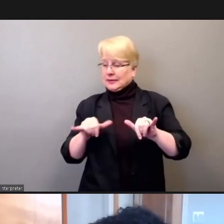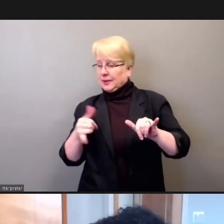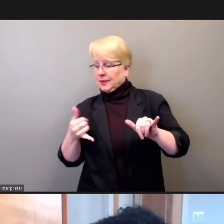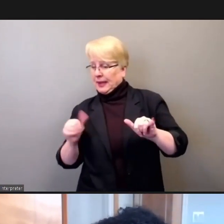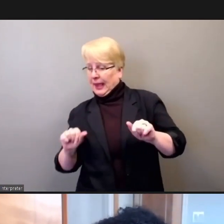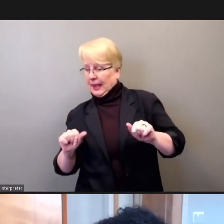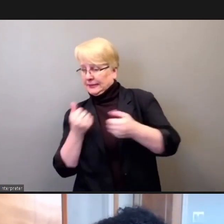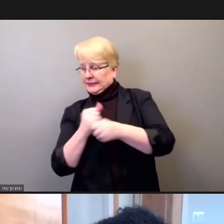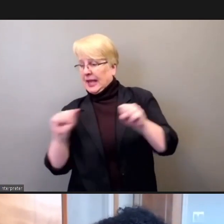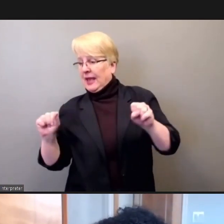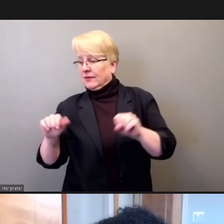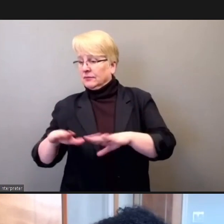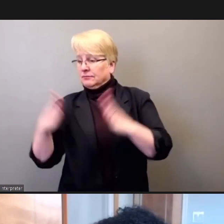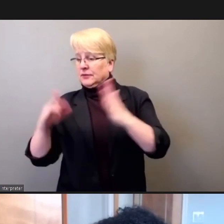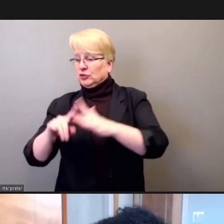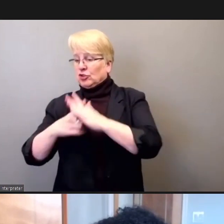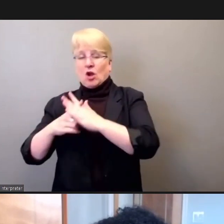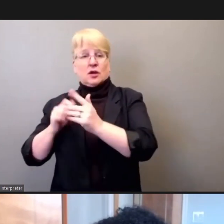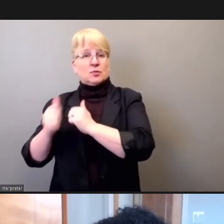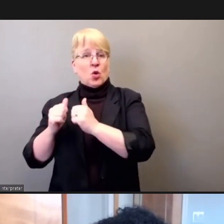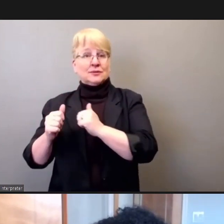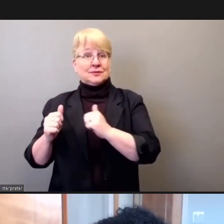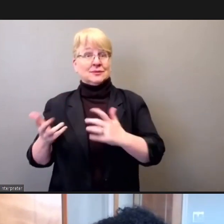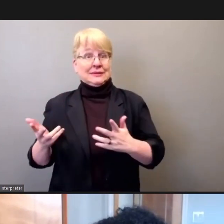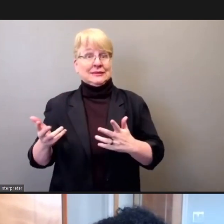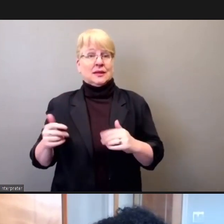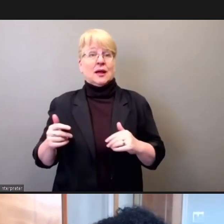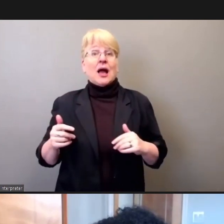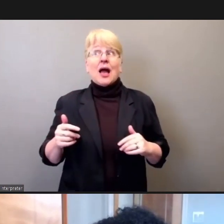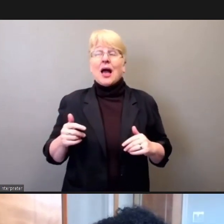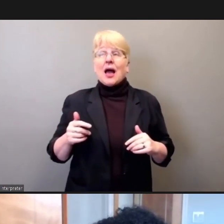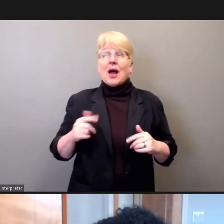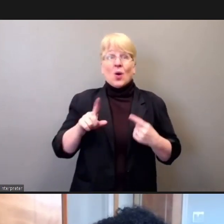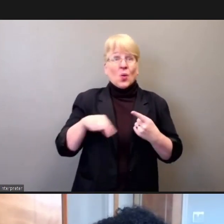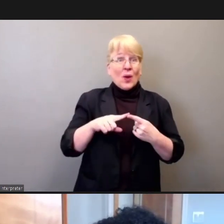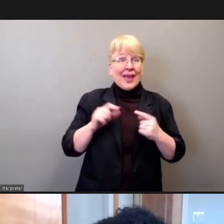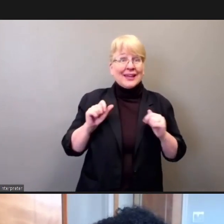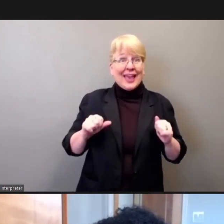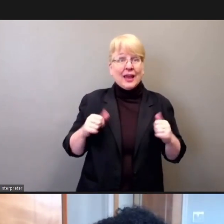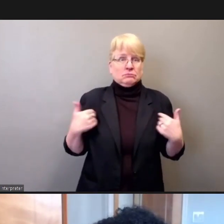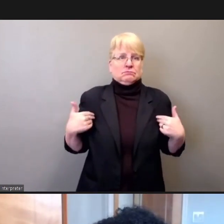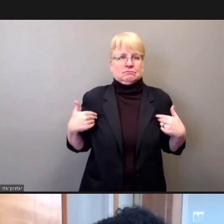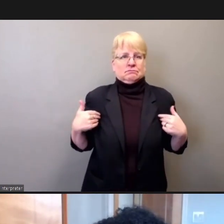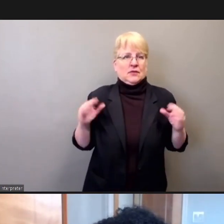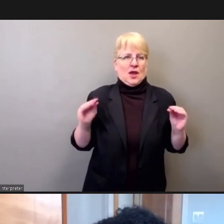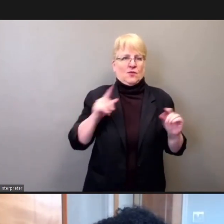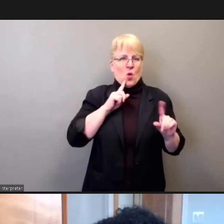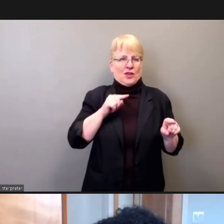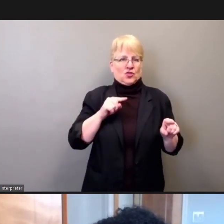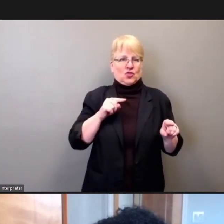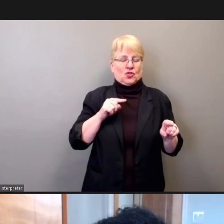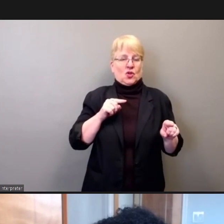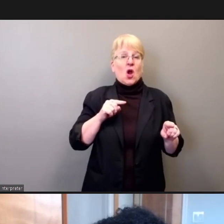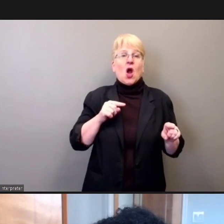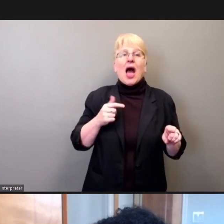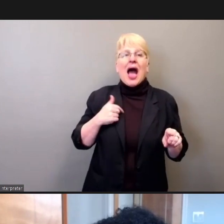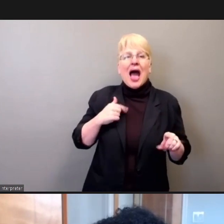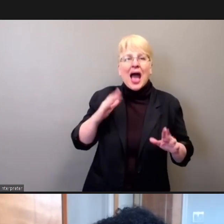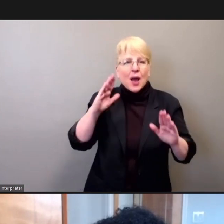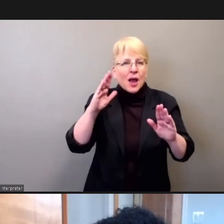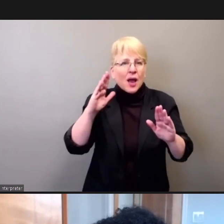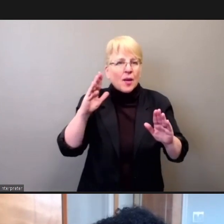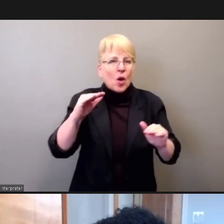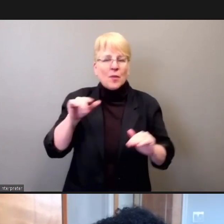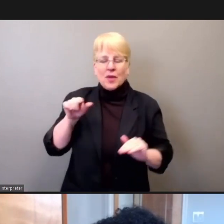have an answer about whether they'll be able to resume basketball. I would like them to be in a position in yellow and with the